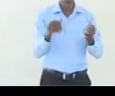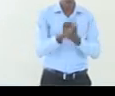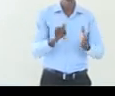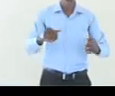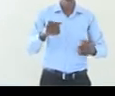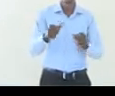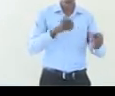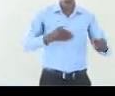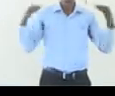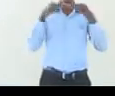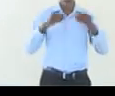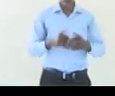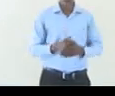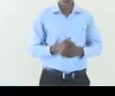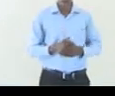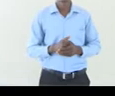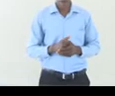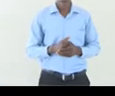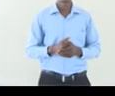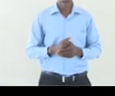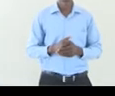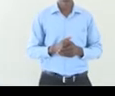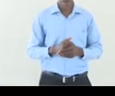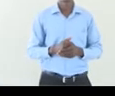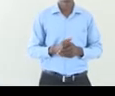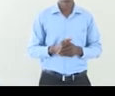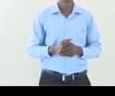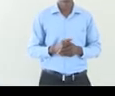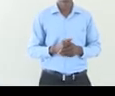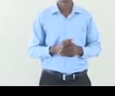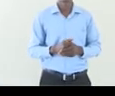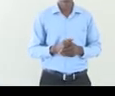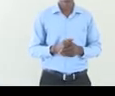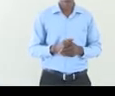equal. Like Chibike, I will take those lashes.